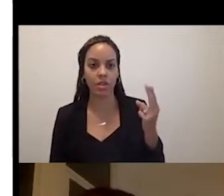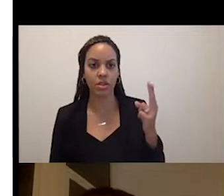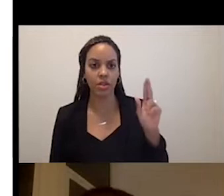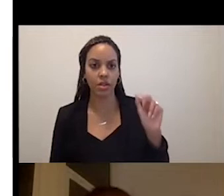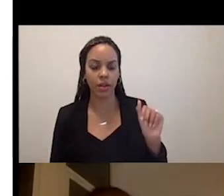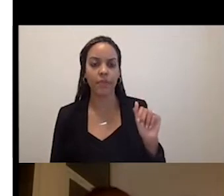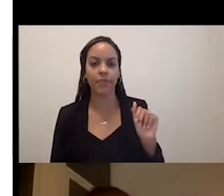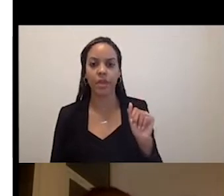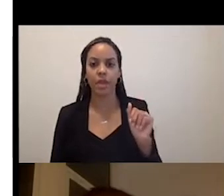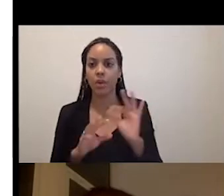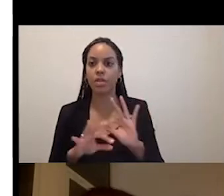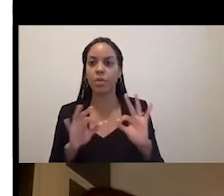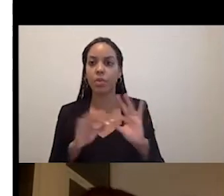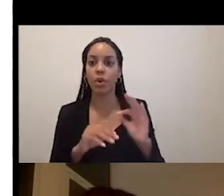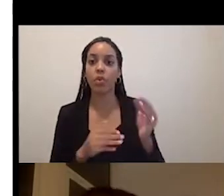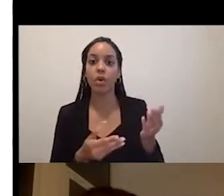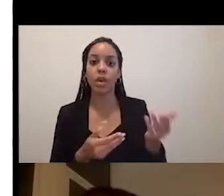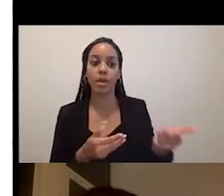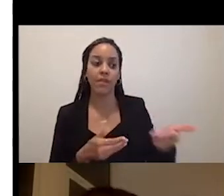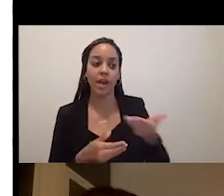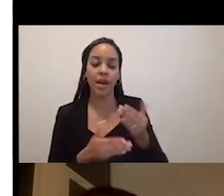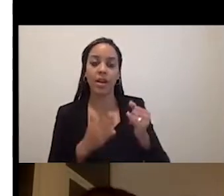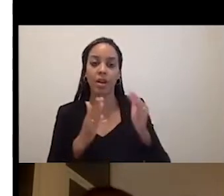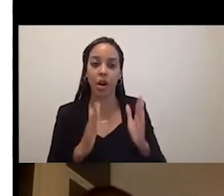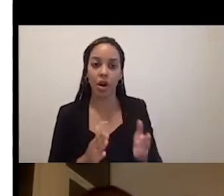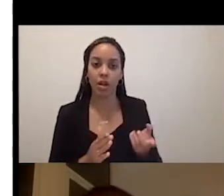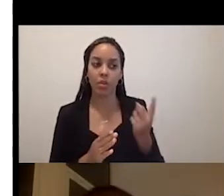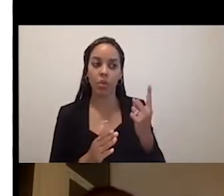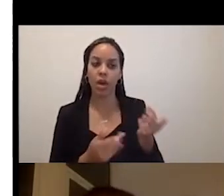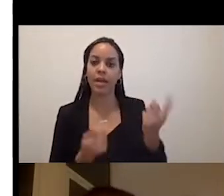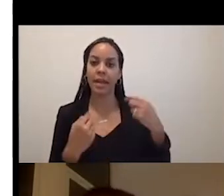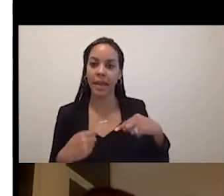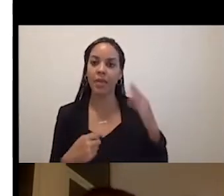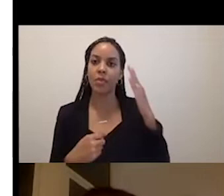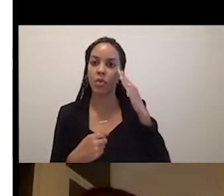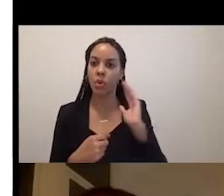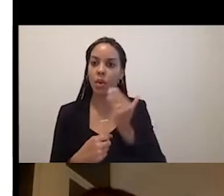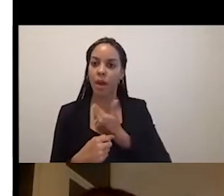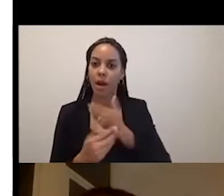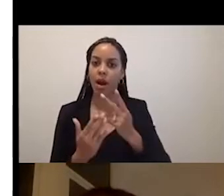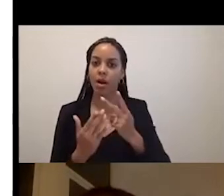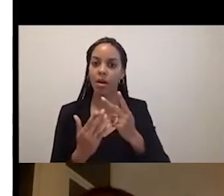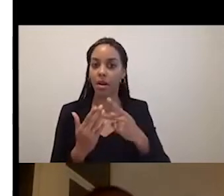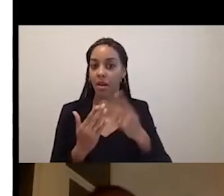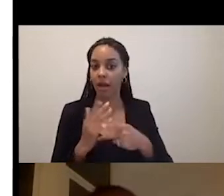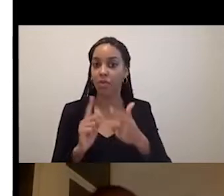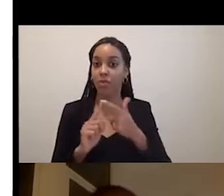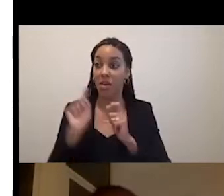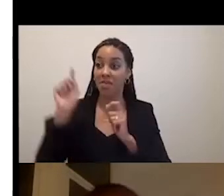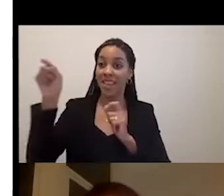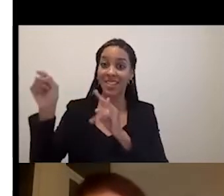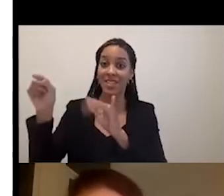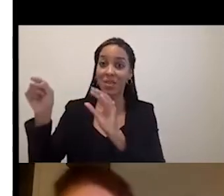artist, Francis Tendelomba, came to residence, who knew about the Rijksacademy through Kinarch Studio. Also,